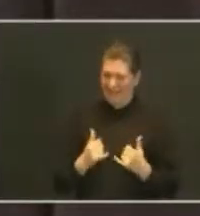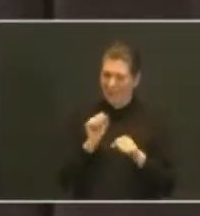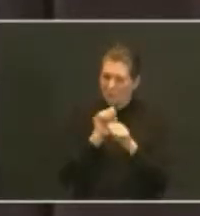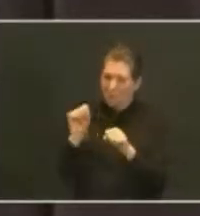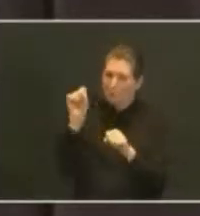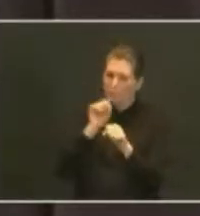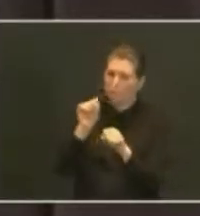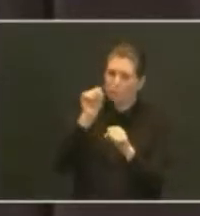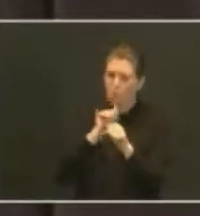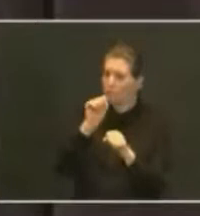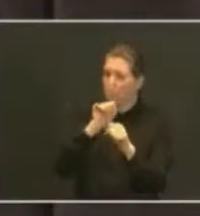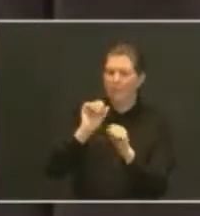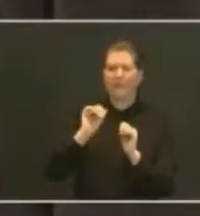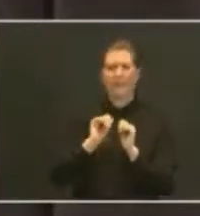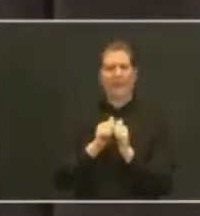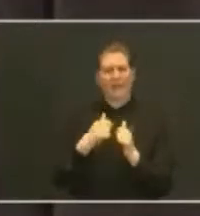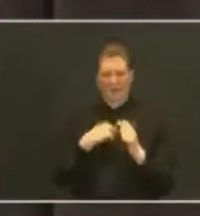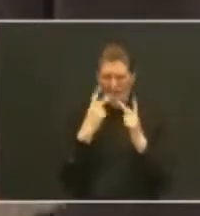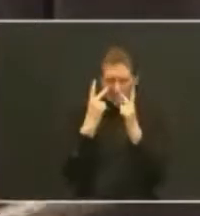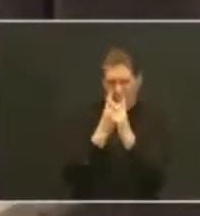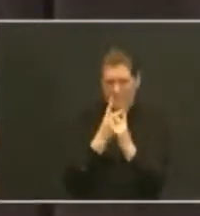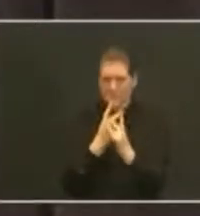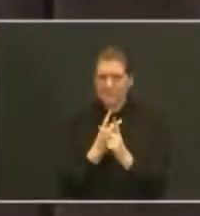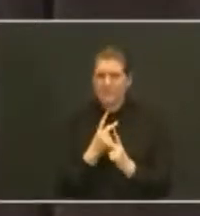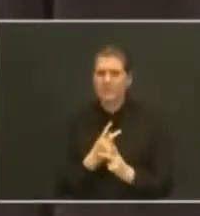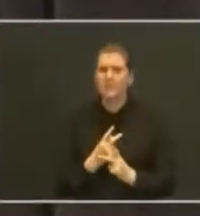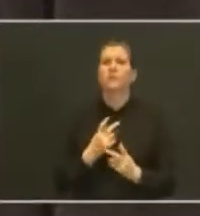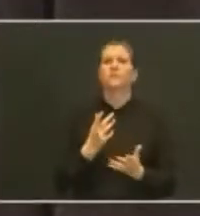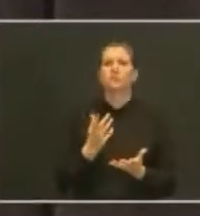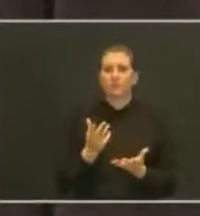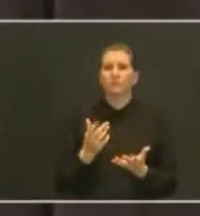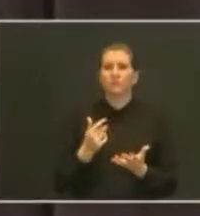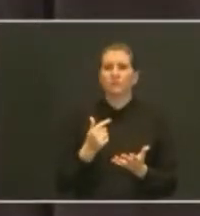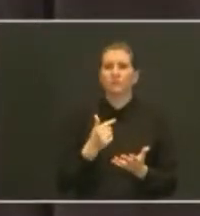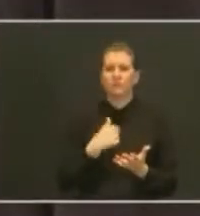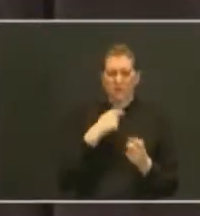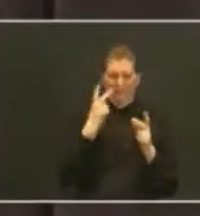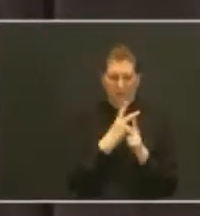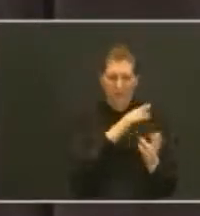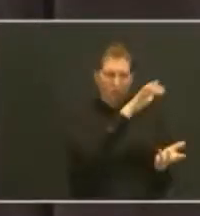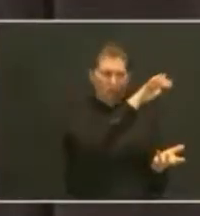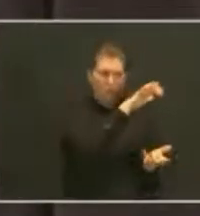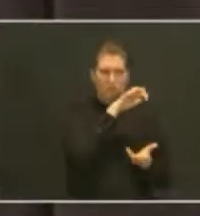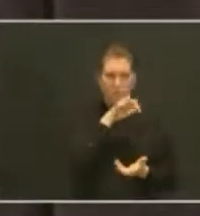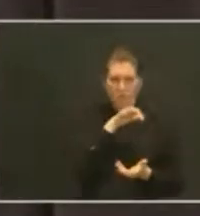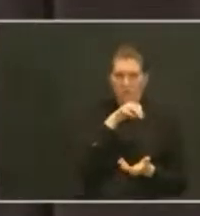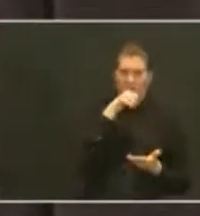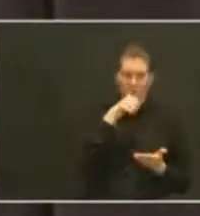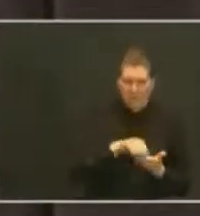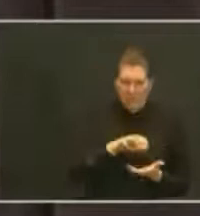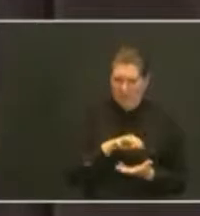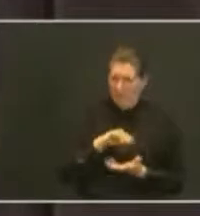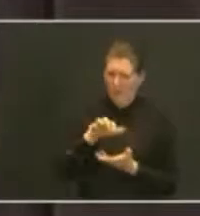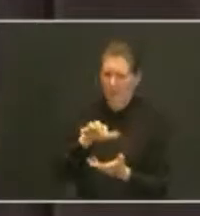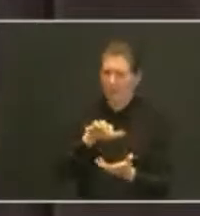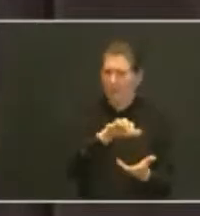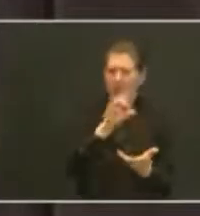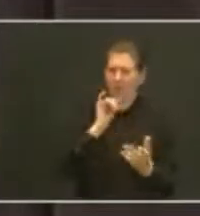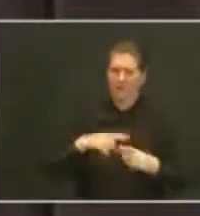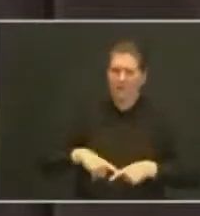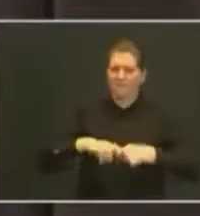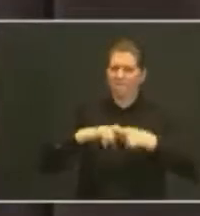do this is by getting out of that redistribution business. We move from having